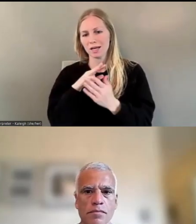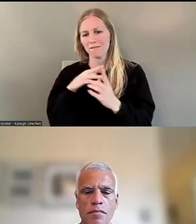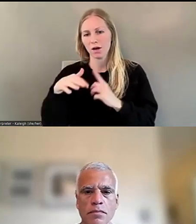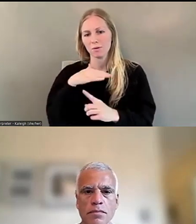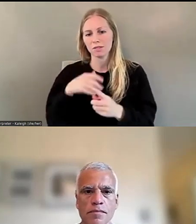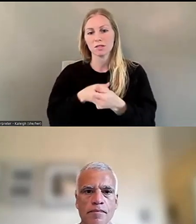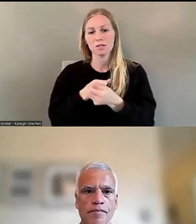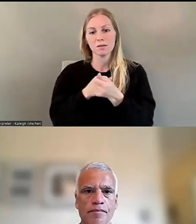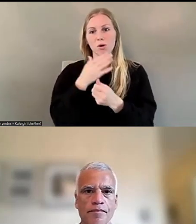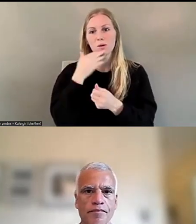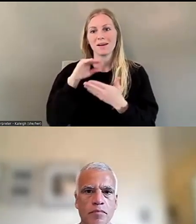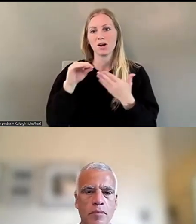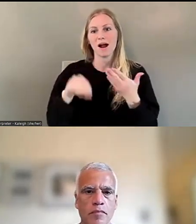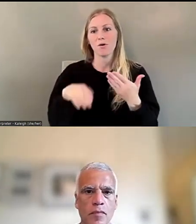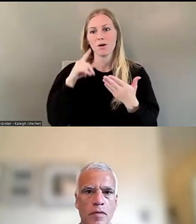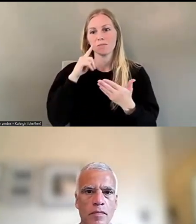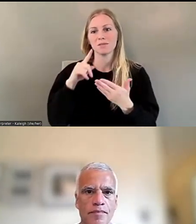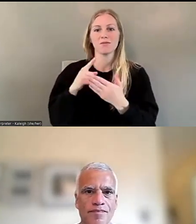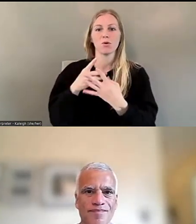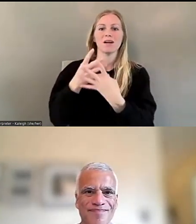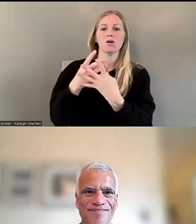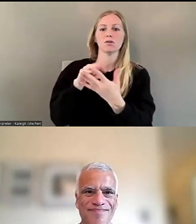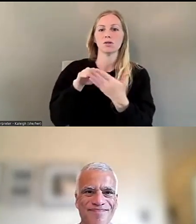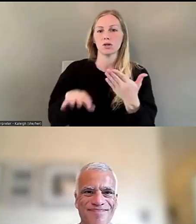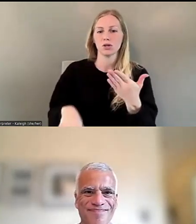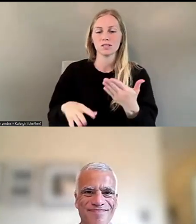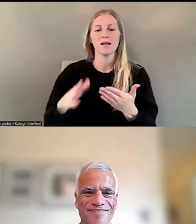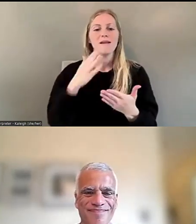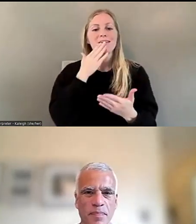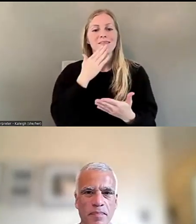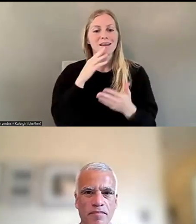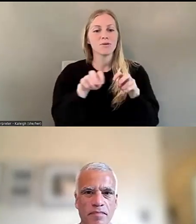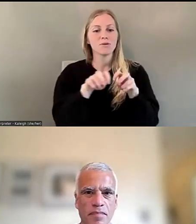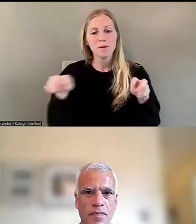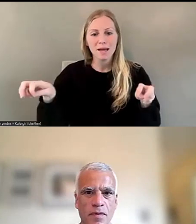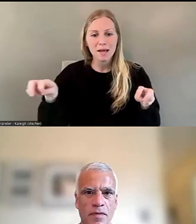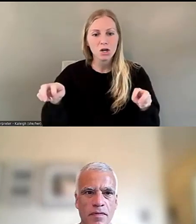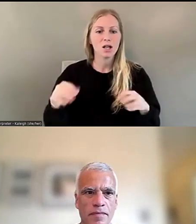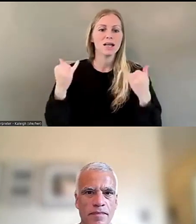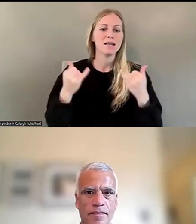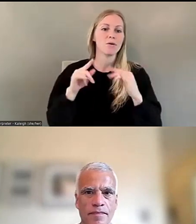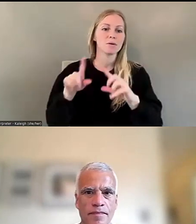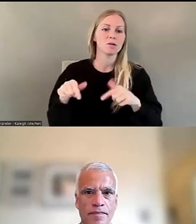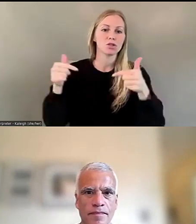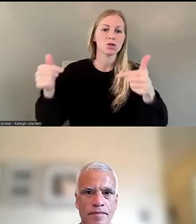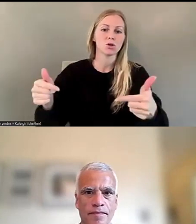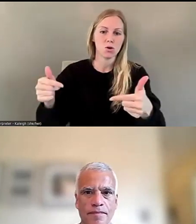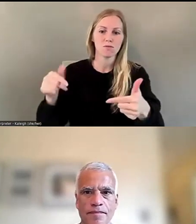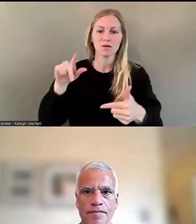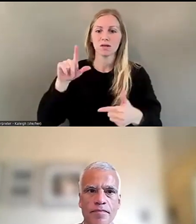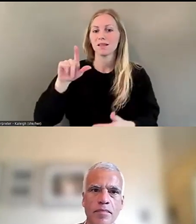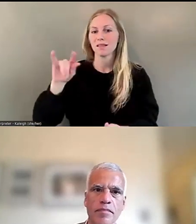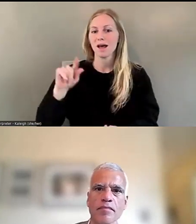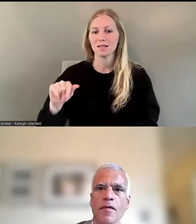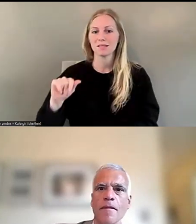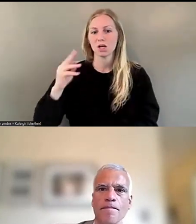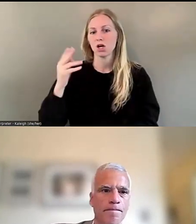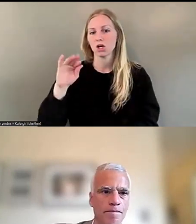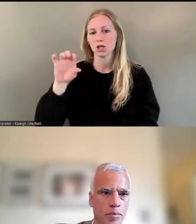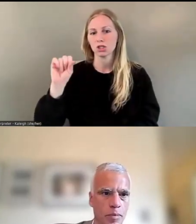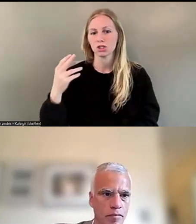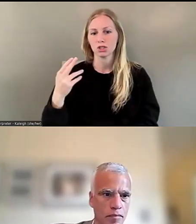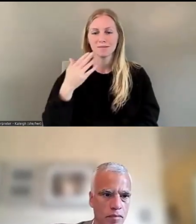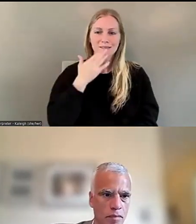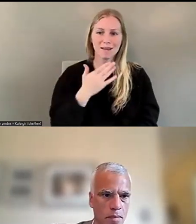incarcerated learners. So I want to thank our distinguished panel, and at this point, turn this over to Liza Hirsch. Thank you.